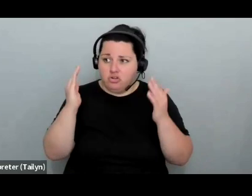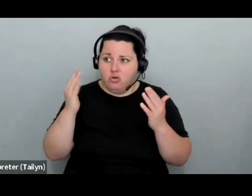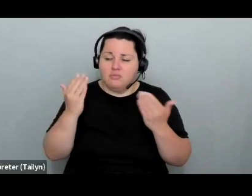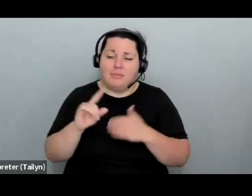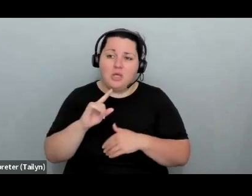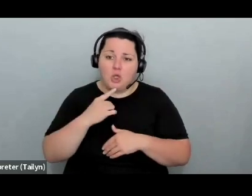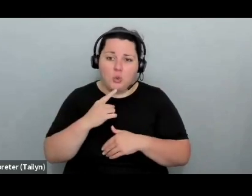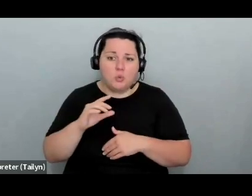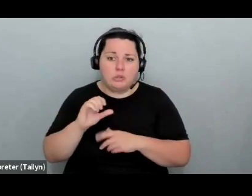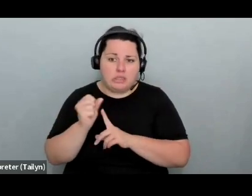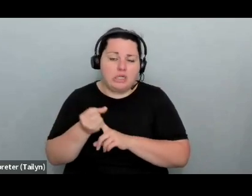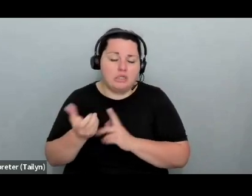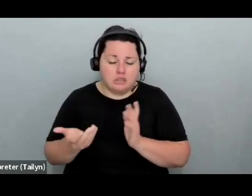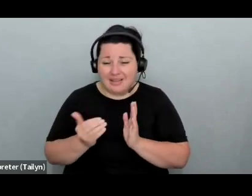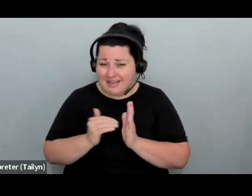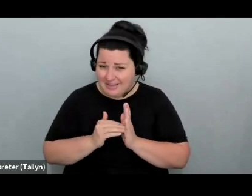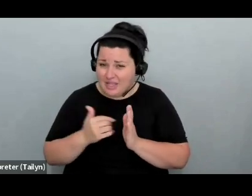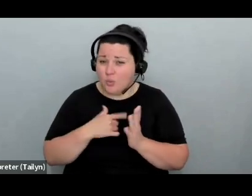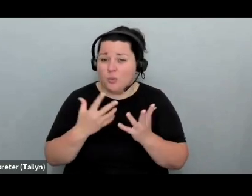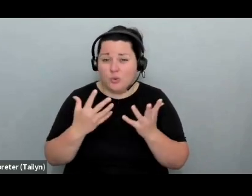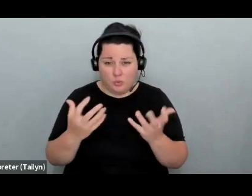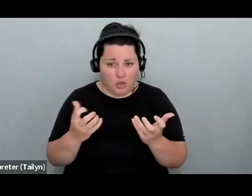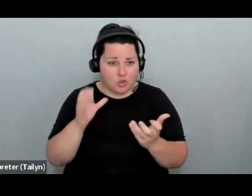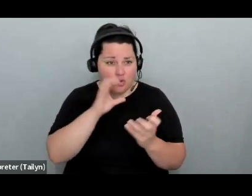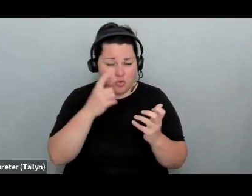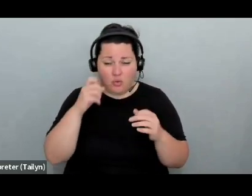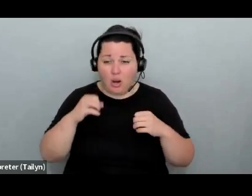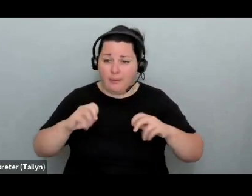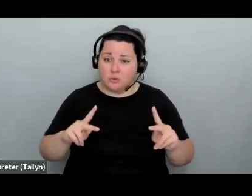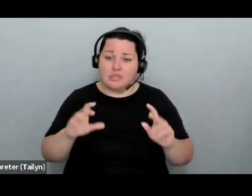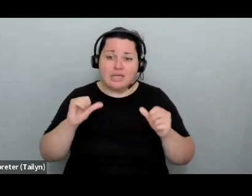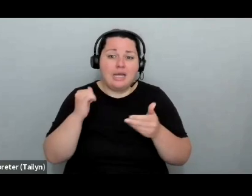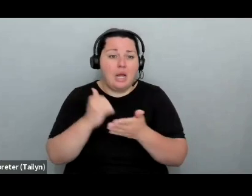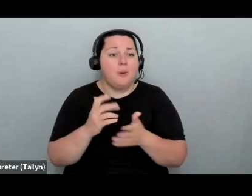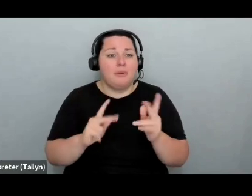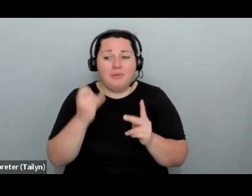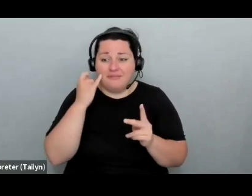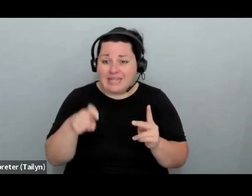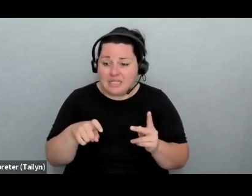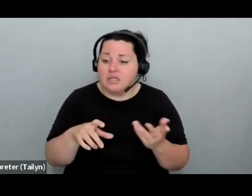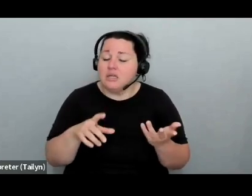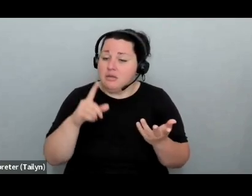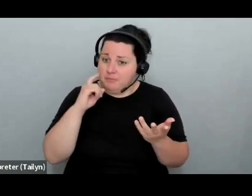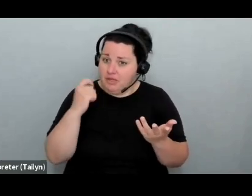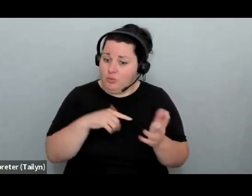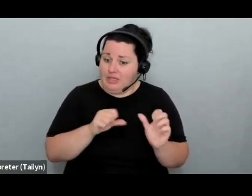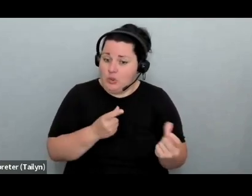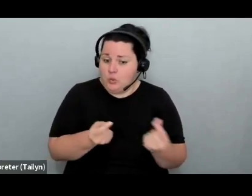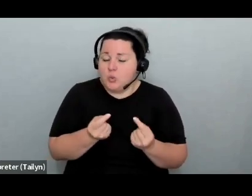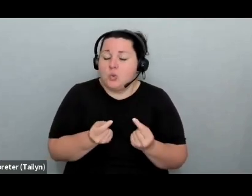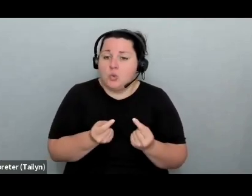acute settings. Again, we want to look for opportunities to aid people when they need it, because what we will be able to do